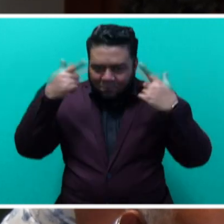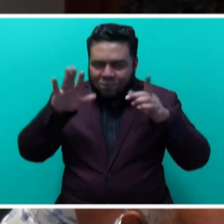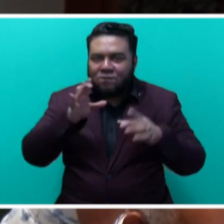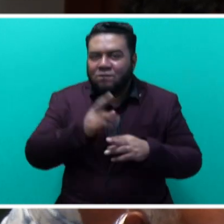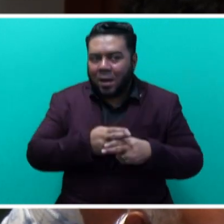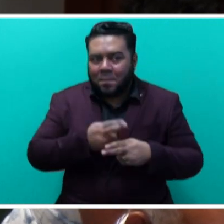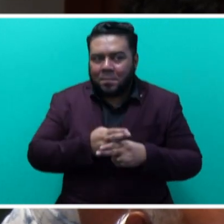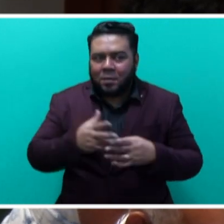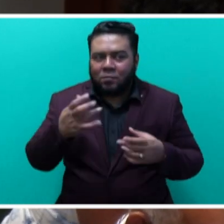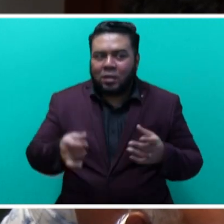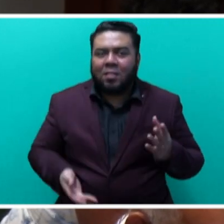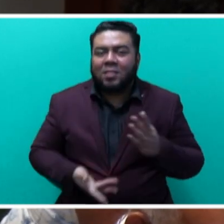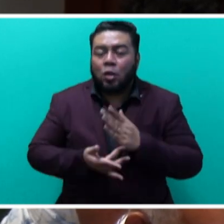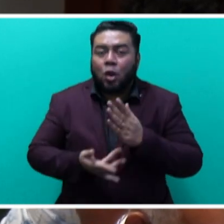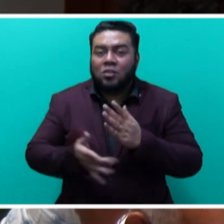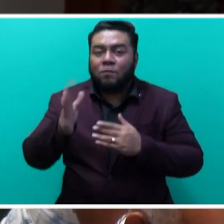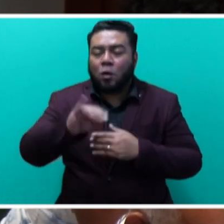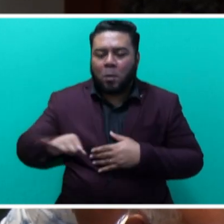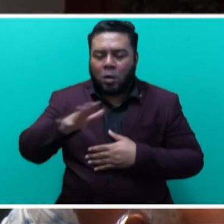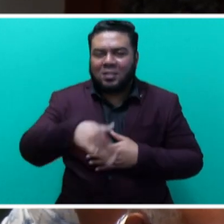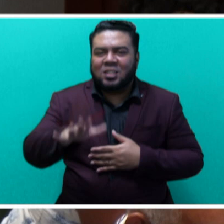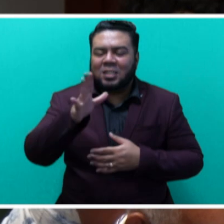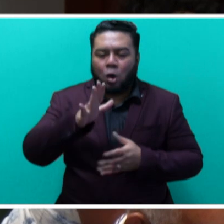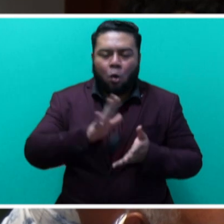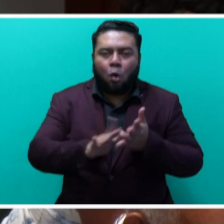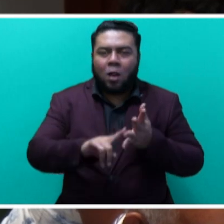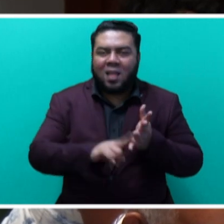equipped with advanced technology from Holland, Germany, and Israel.